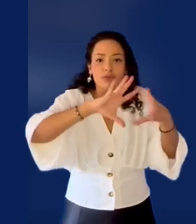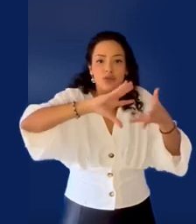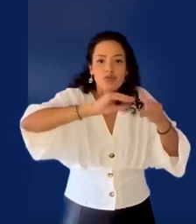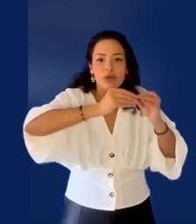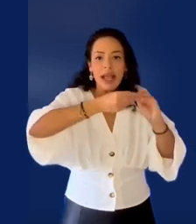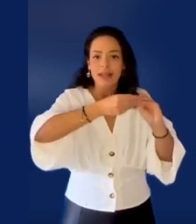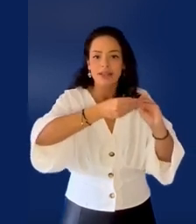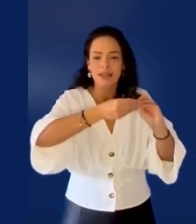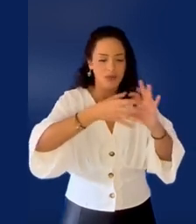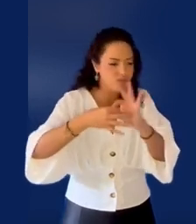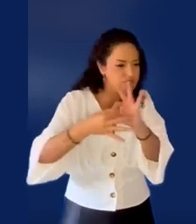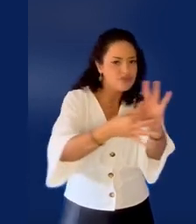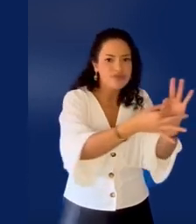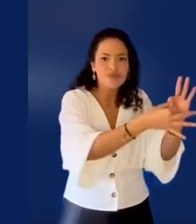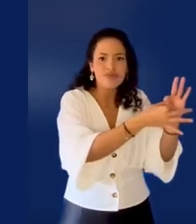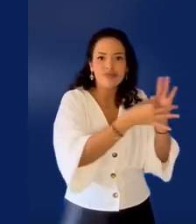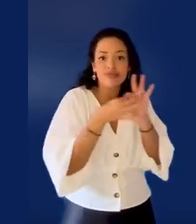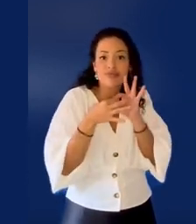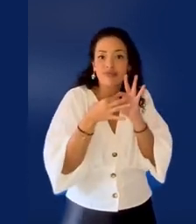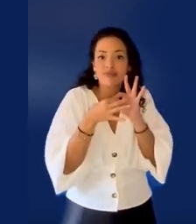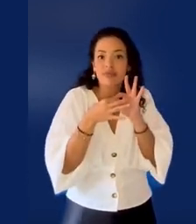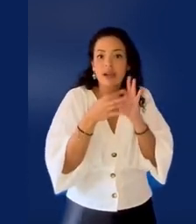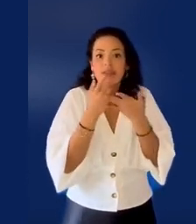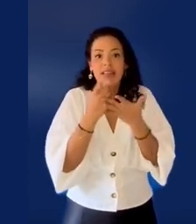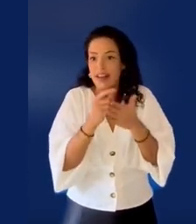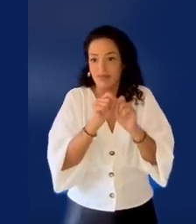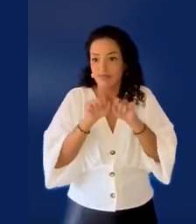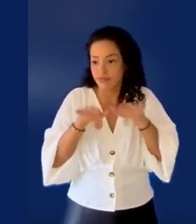were formed, which spilled out into the corridors,